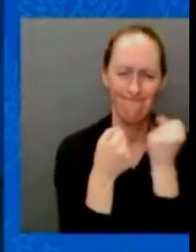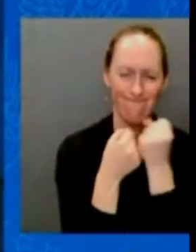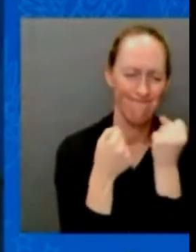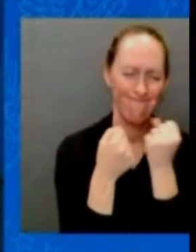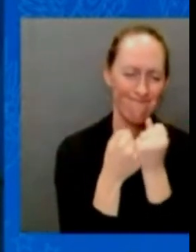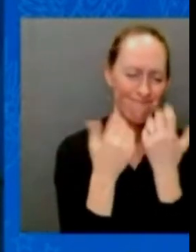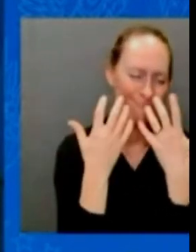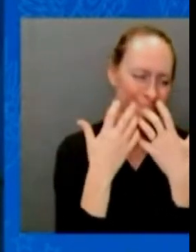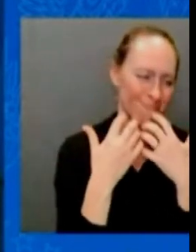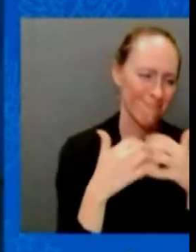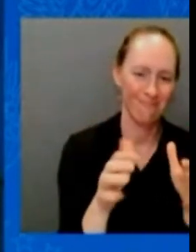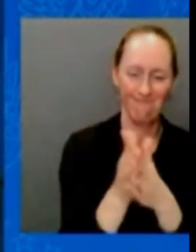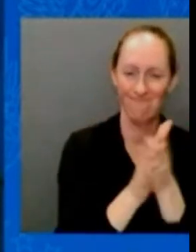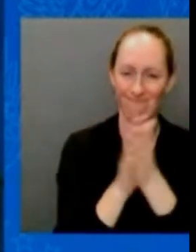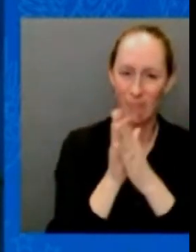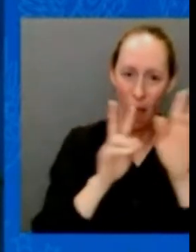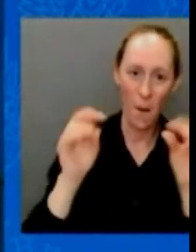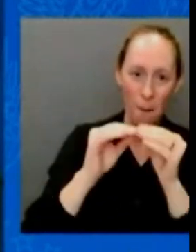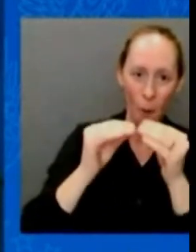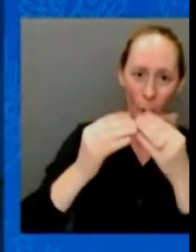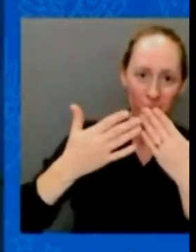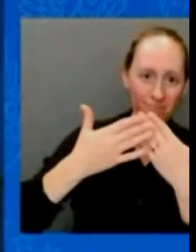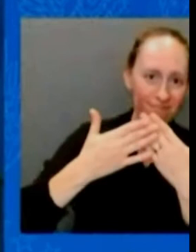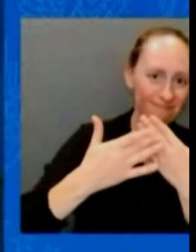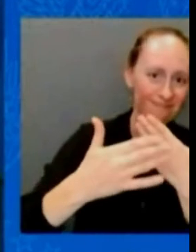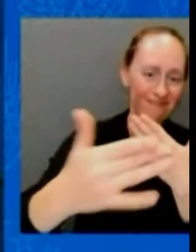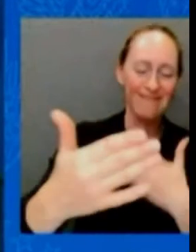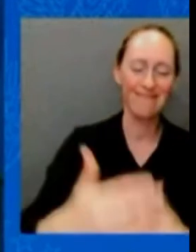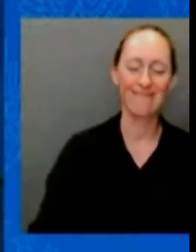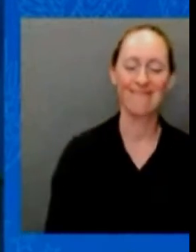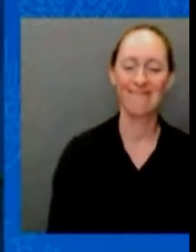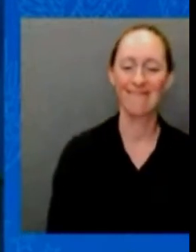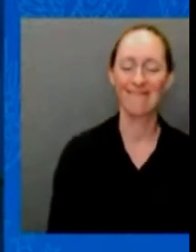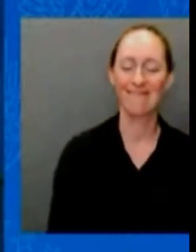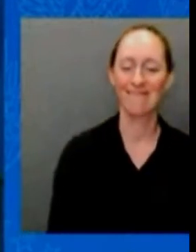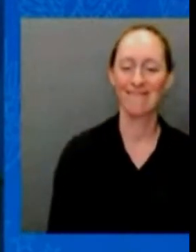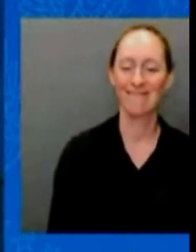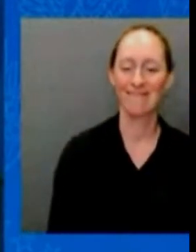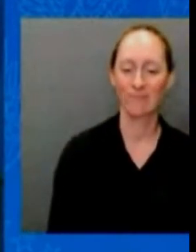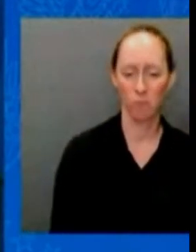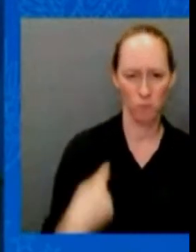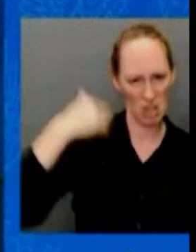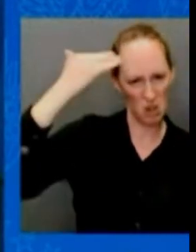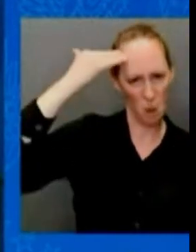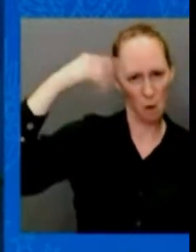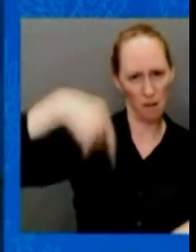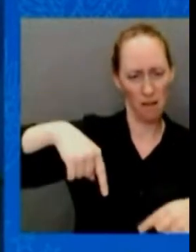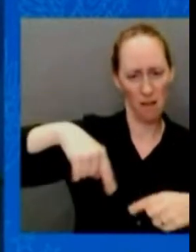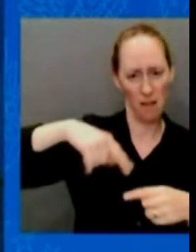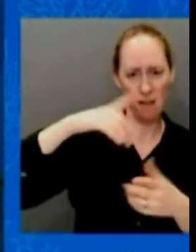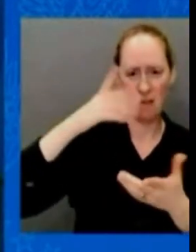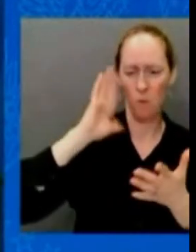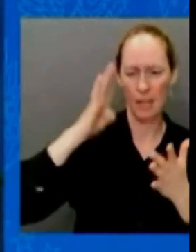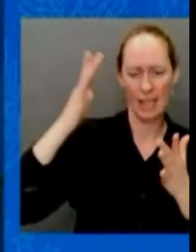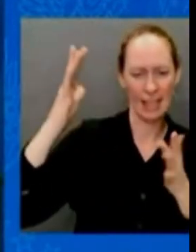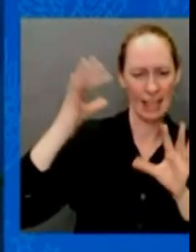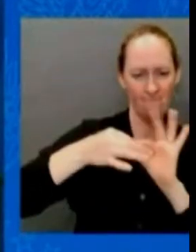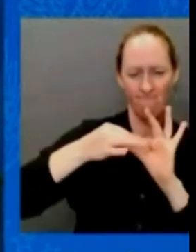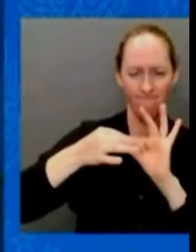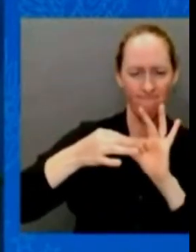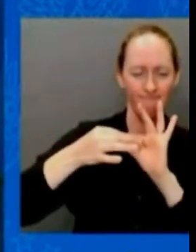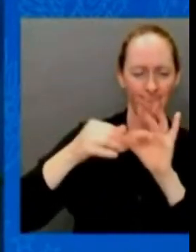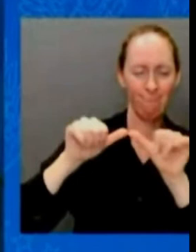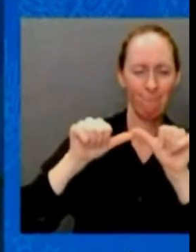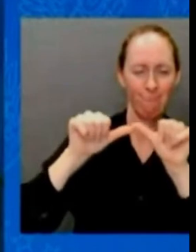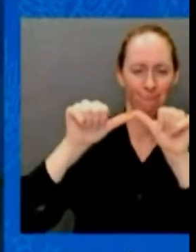we know New York will stand alongside us to ensure a successful partnership because we share common goals.